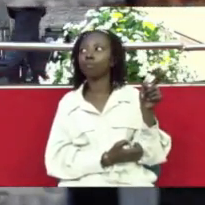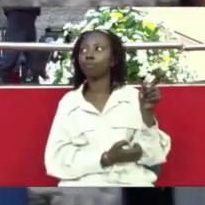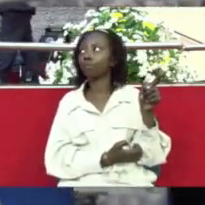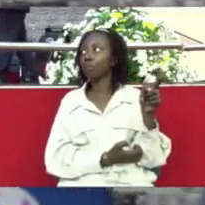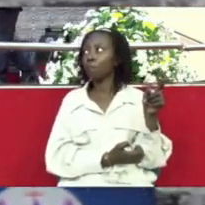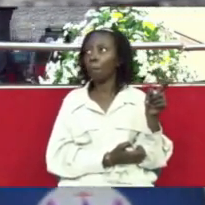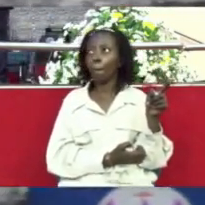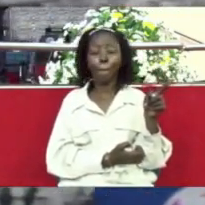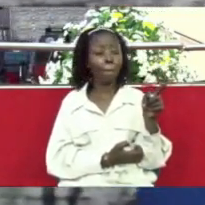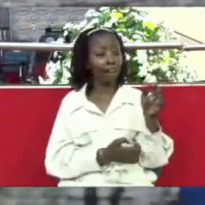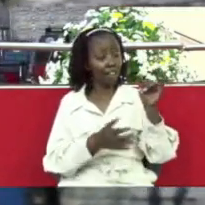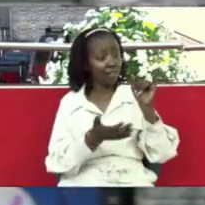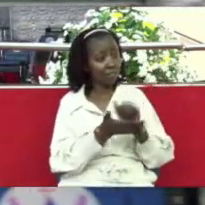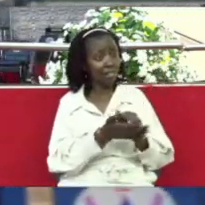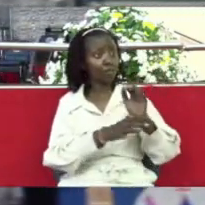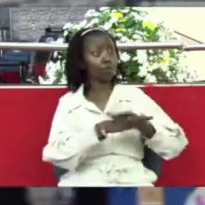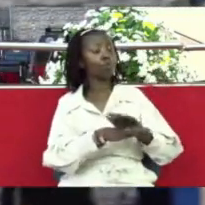That's good ground.